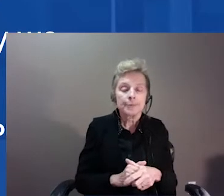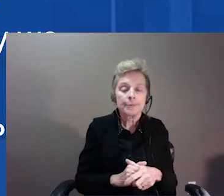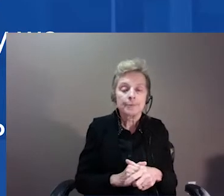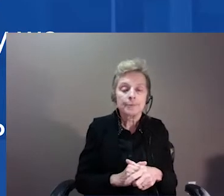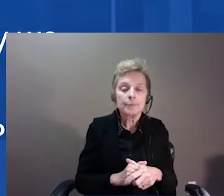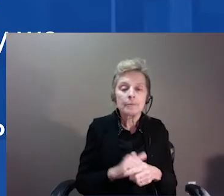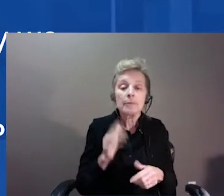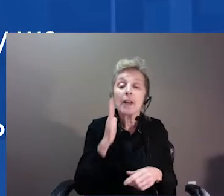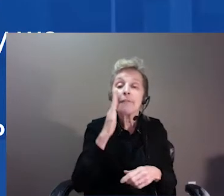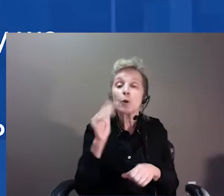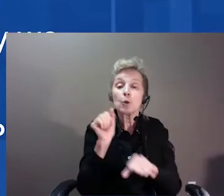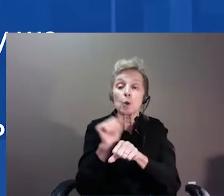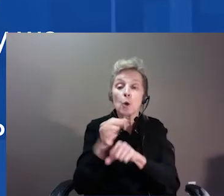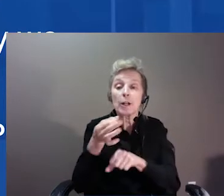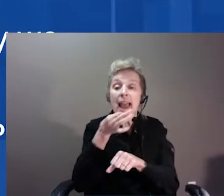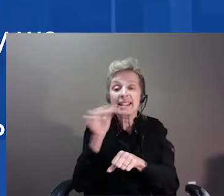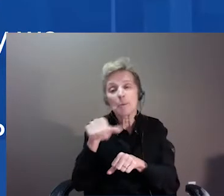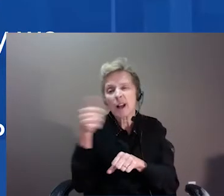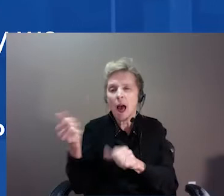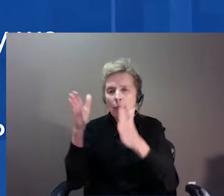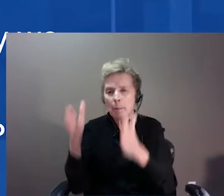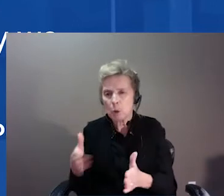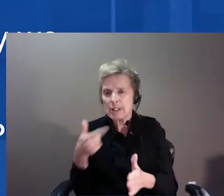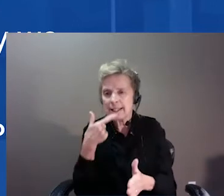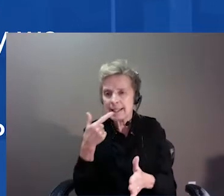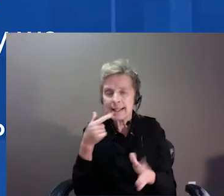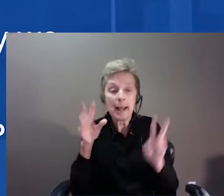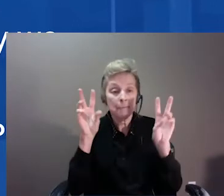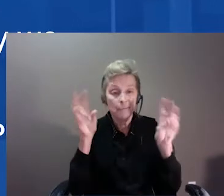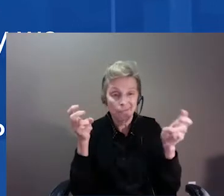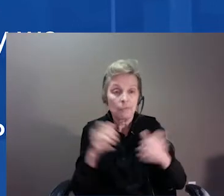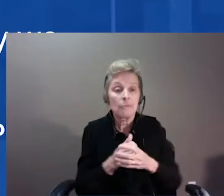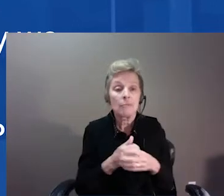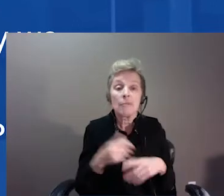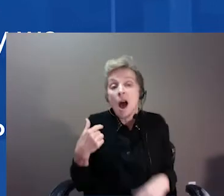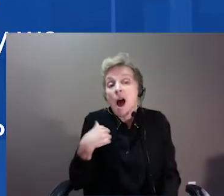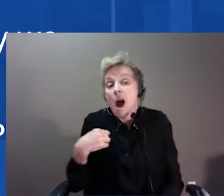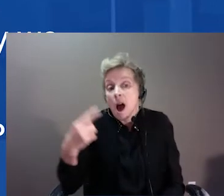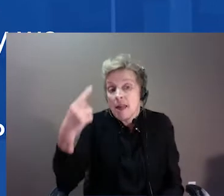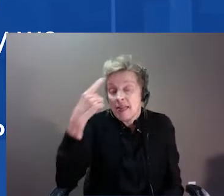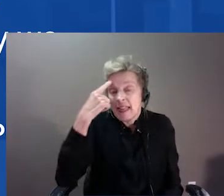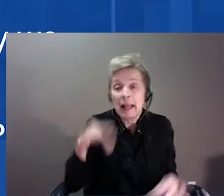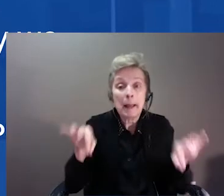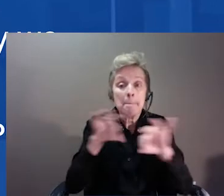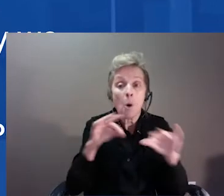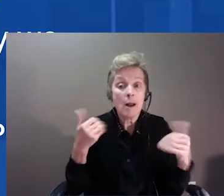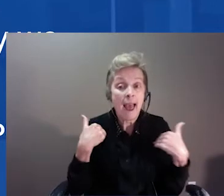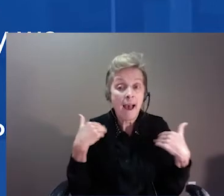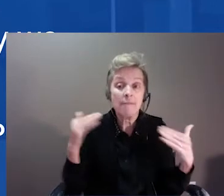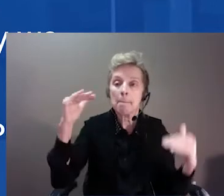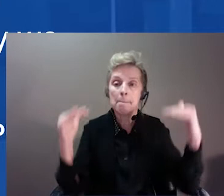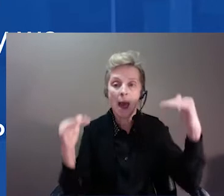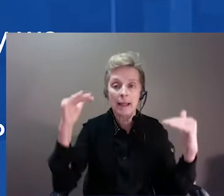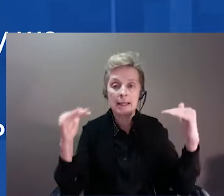Another future work expert on the resource divide noted, I really do think striking a balance. I just don't think it's an